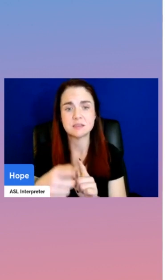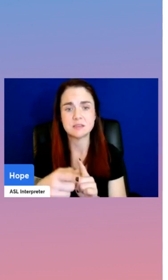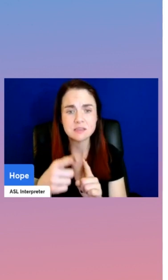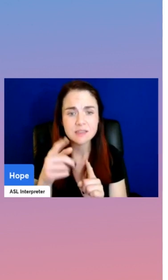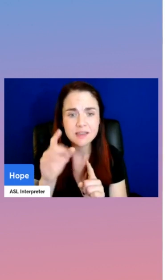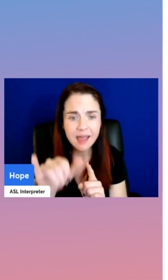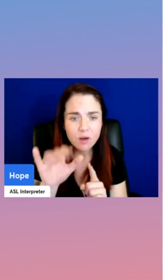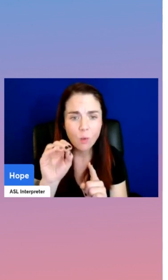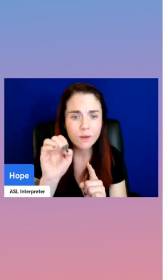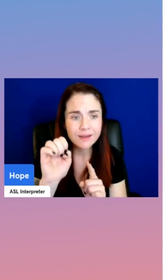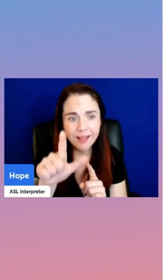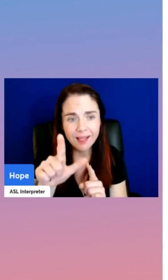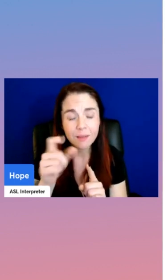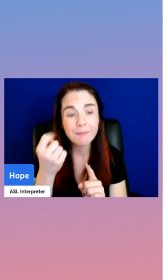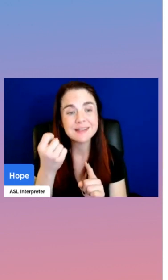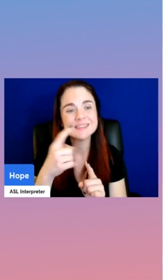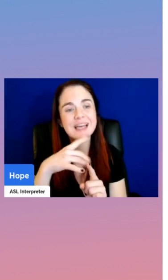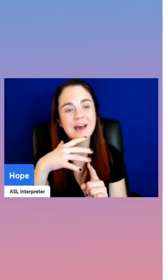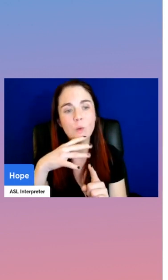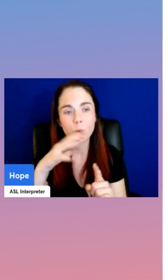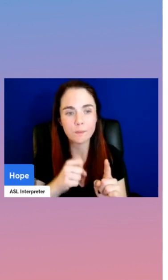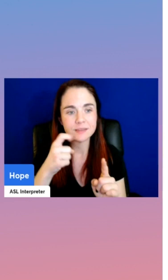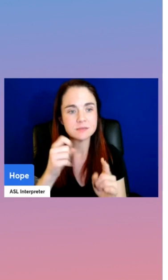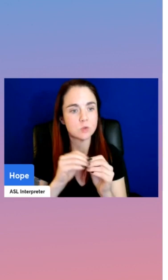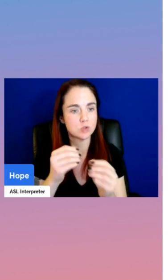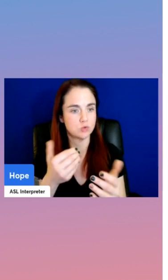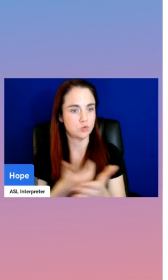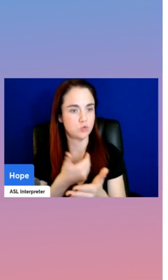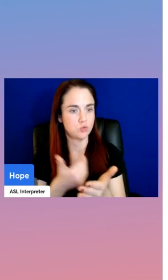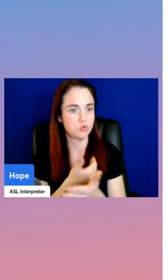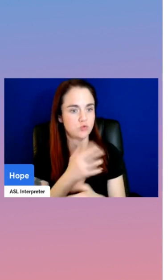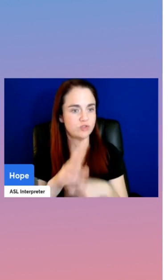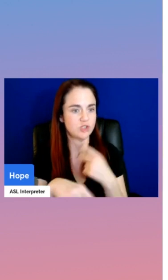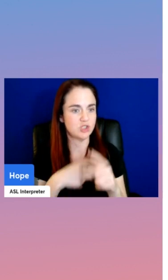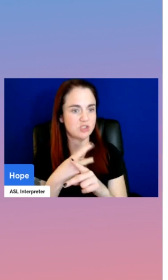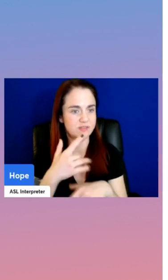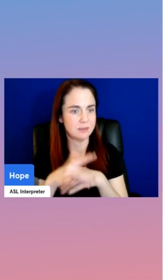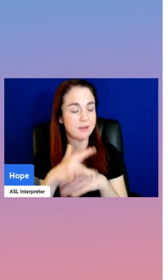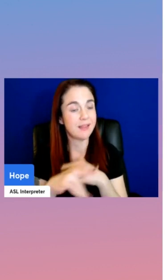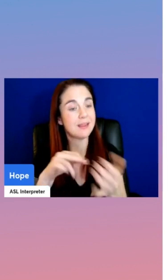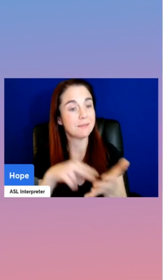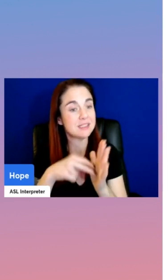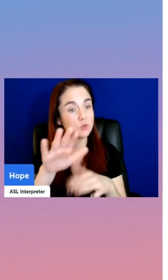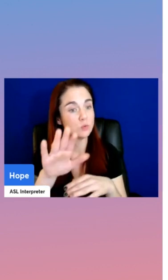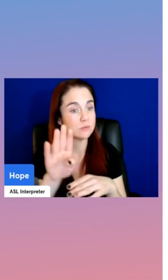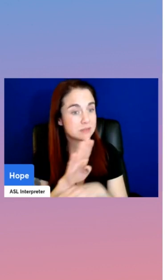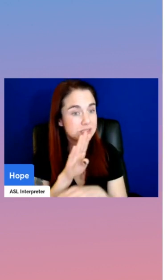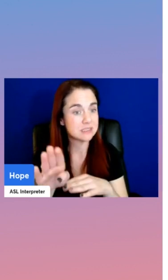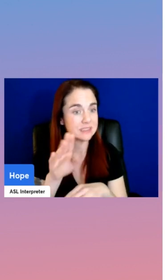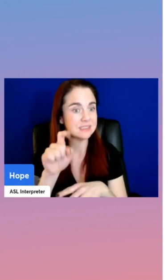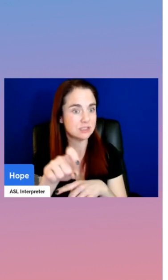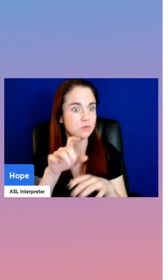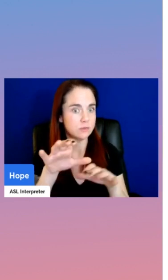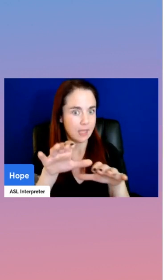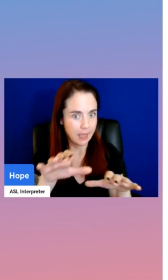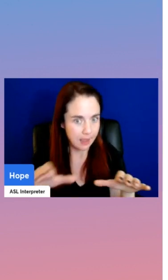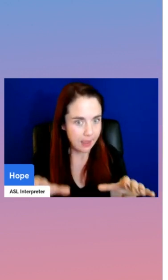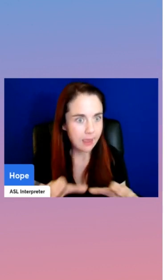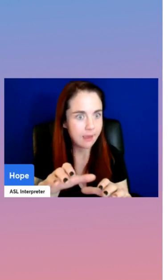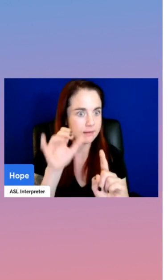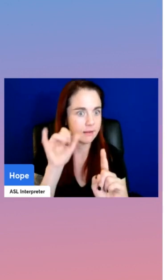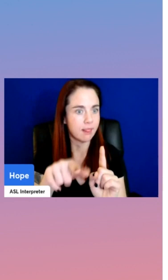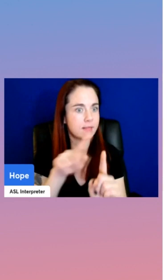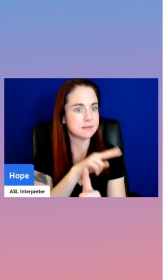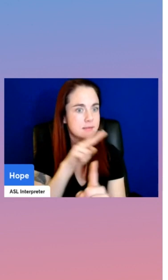it's out of date because there is a newer version available, because this means that probably your business needs to act upon the assignment of the channel,